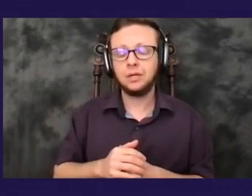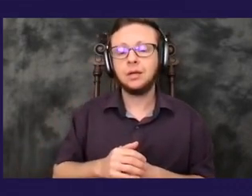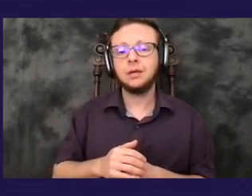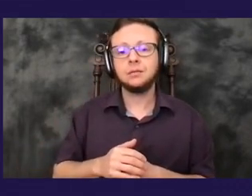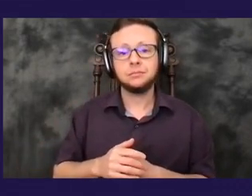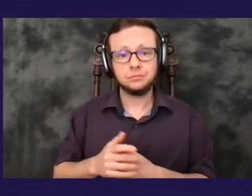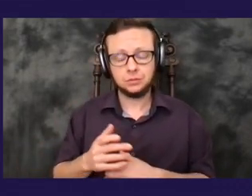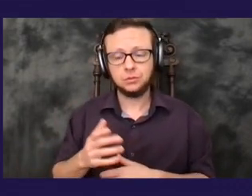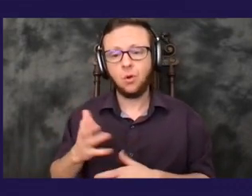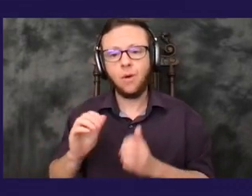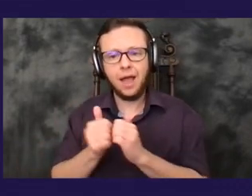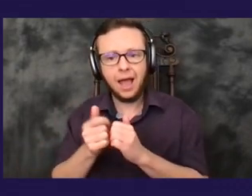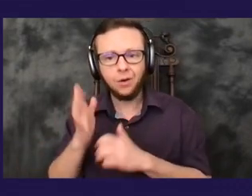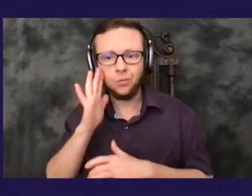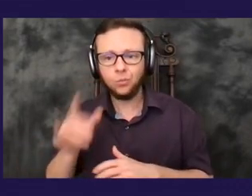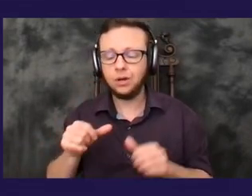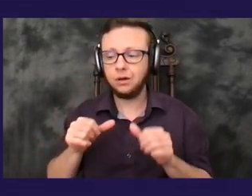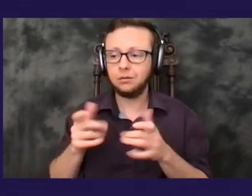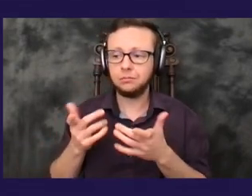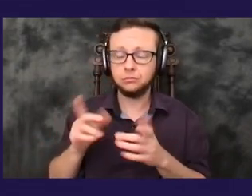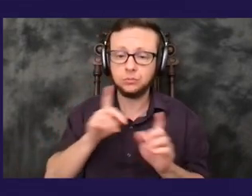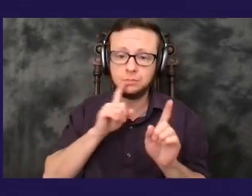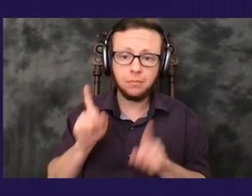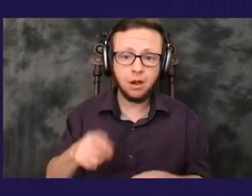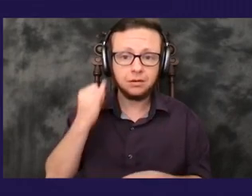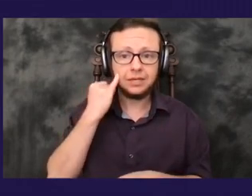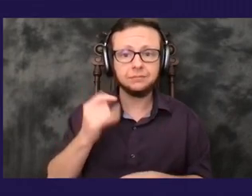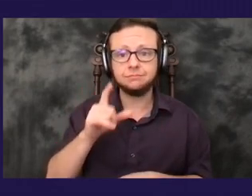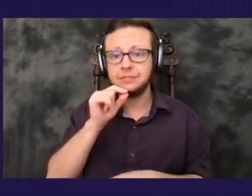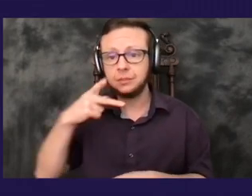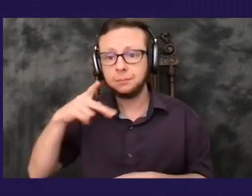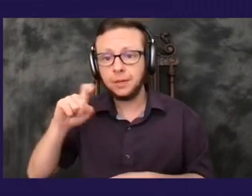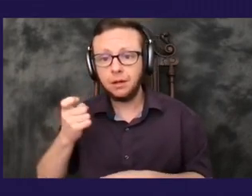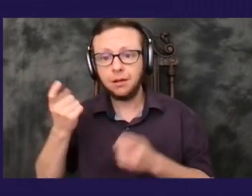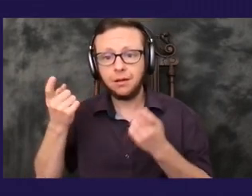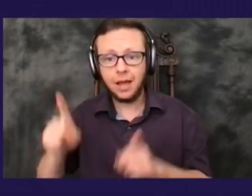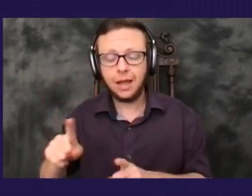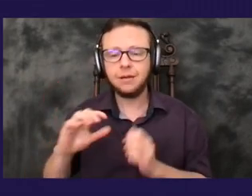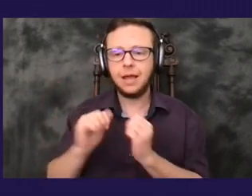going to respond to a chickenpox outbreak. And how can we sit with them to understand kind of